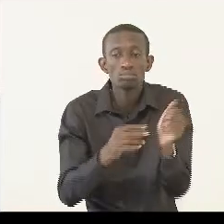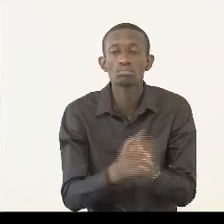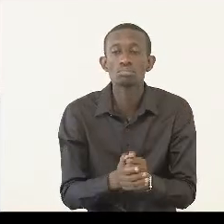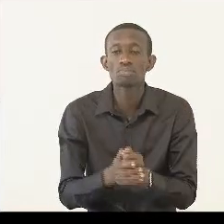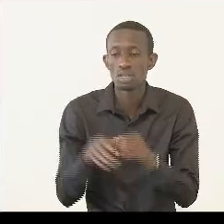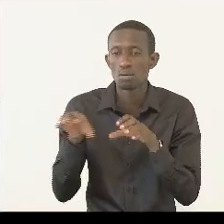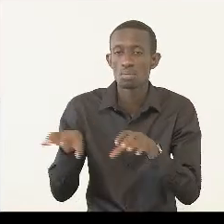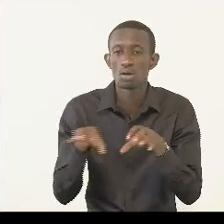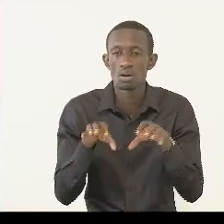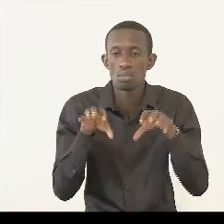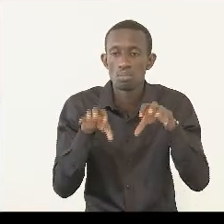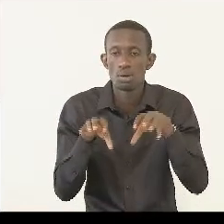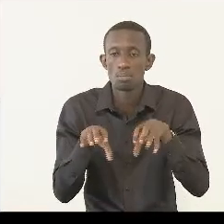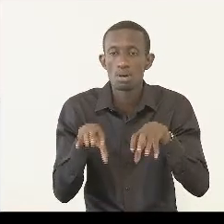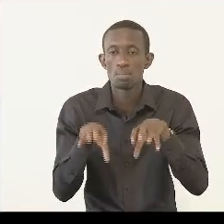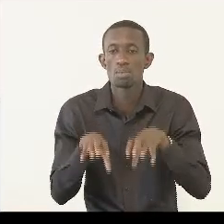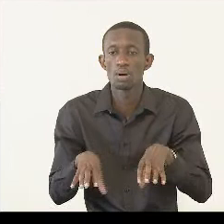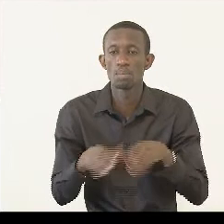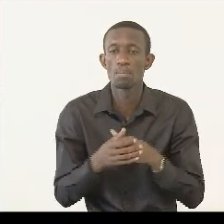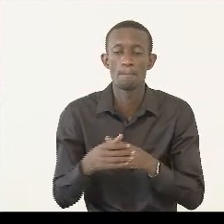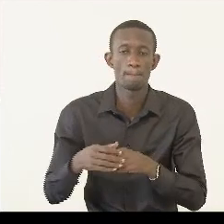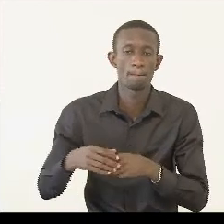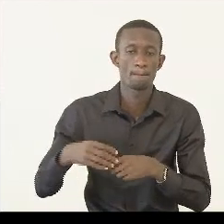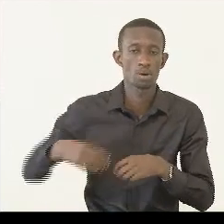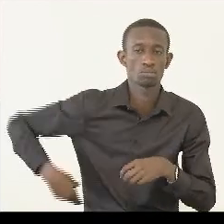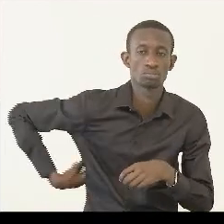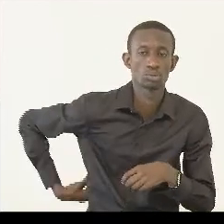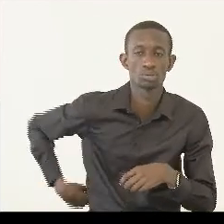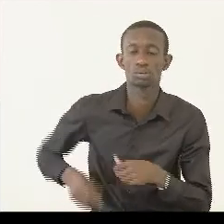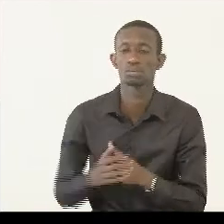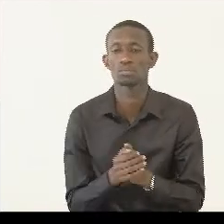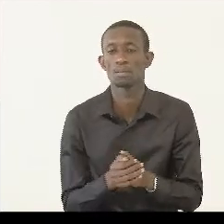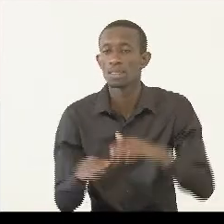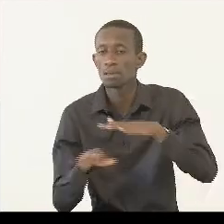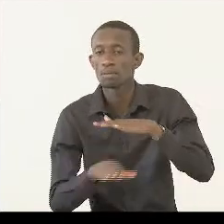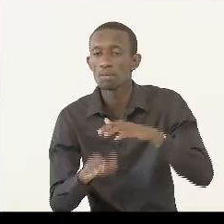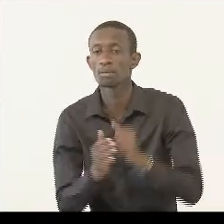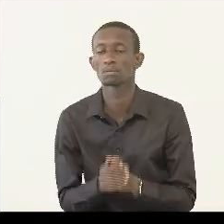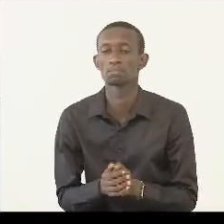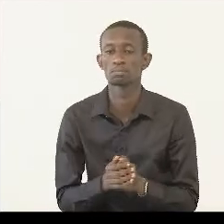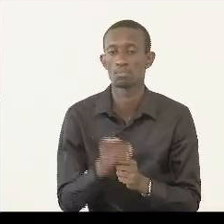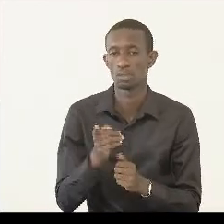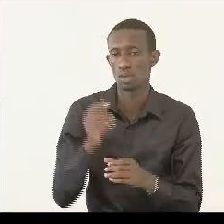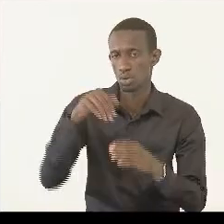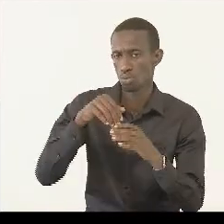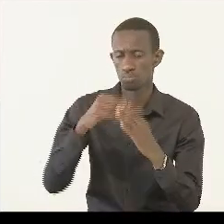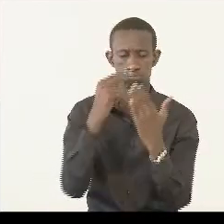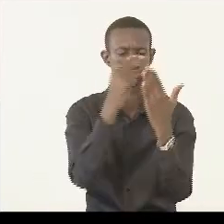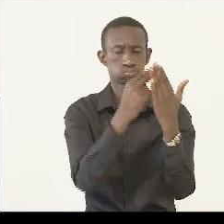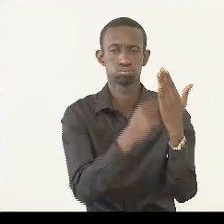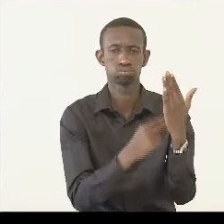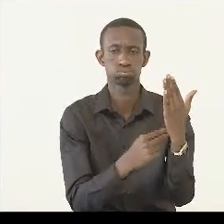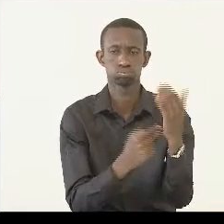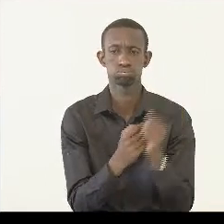the bases, and the locking. So in this area where my fingers